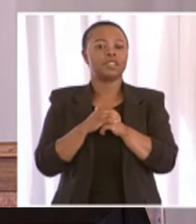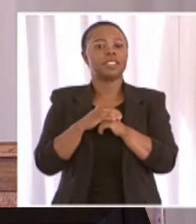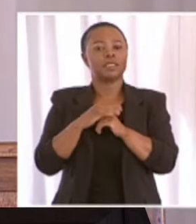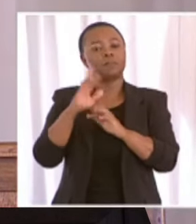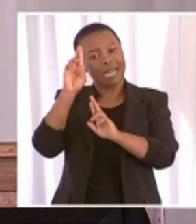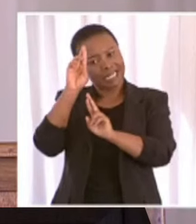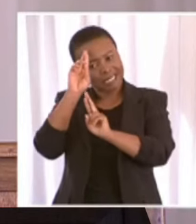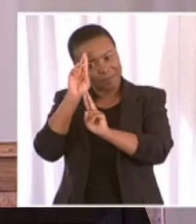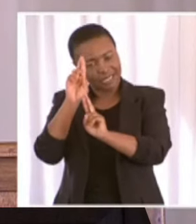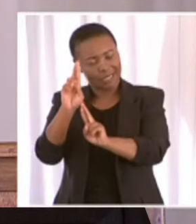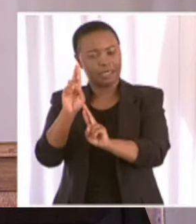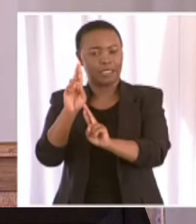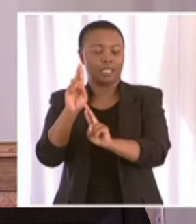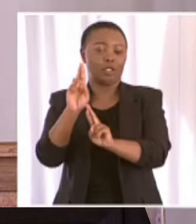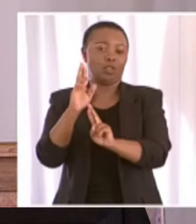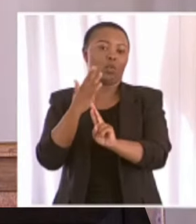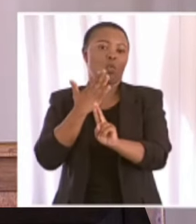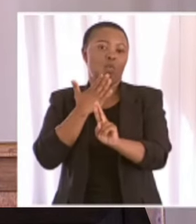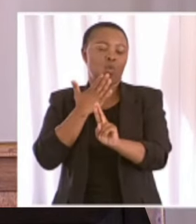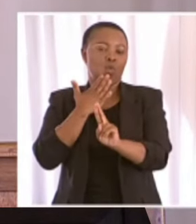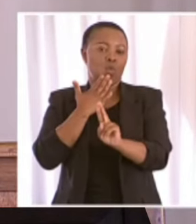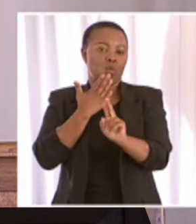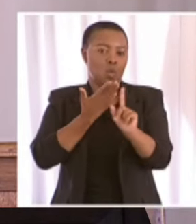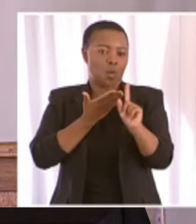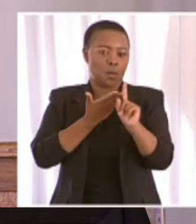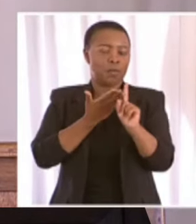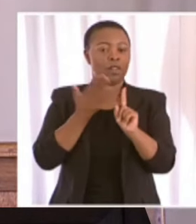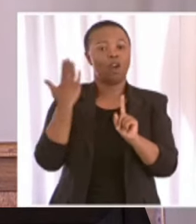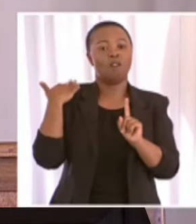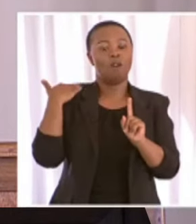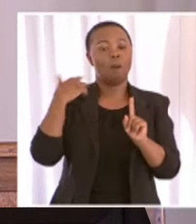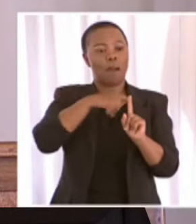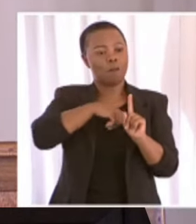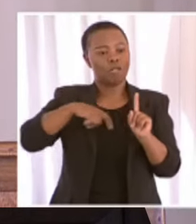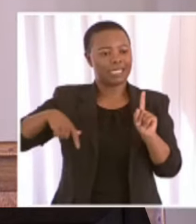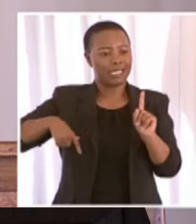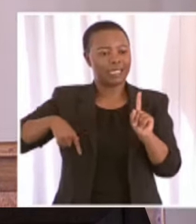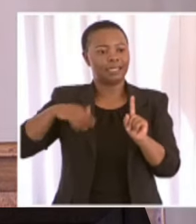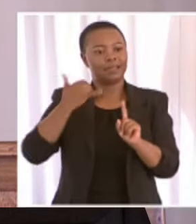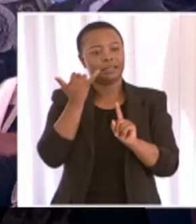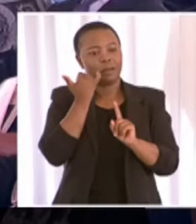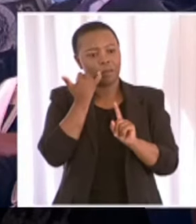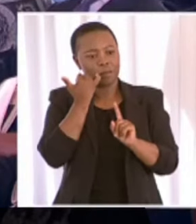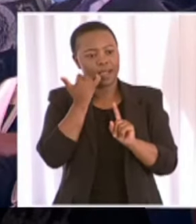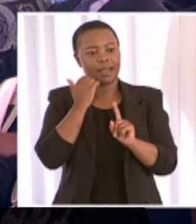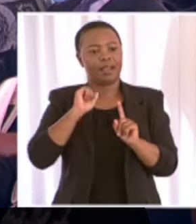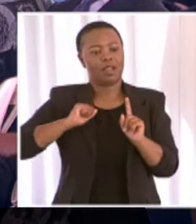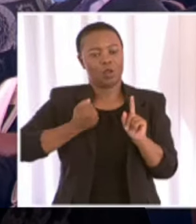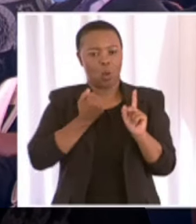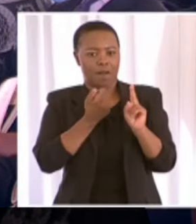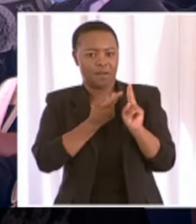respect to former President Thabo Mbeki and Sizwe Zanele,